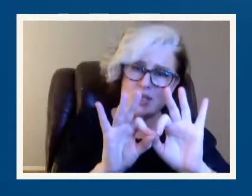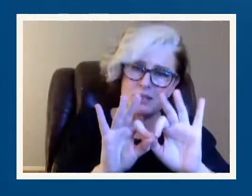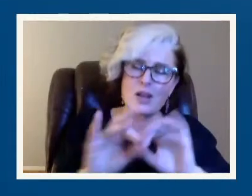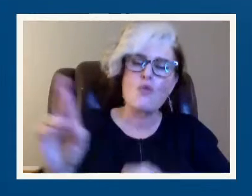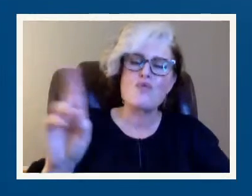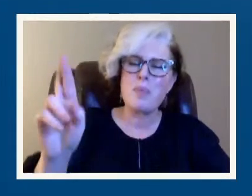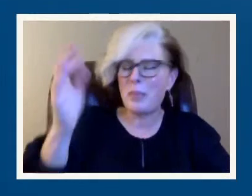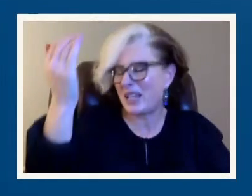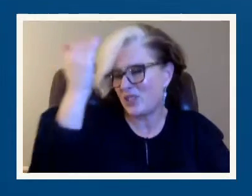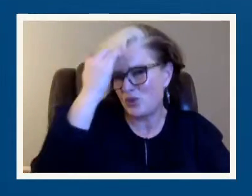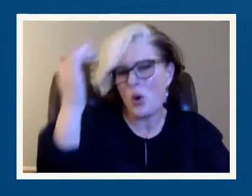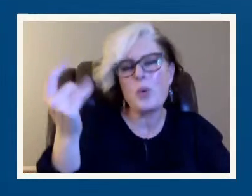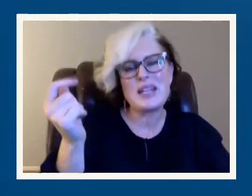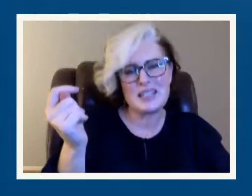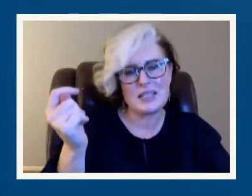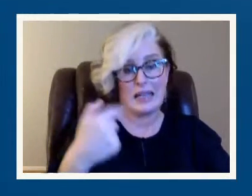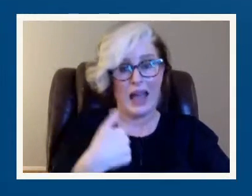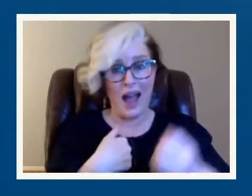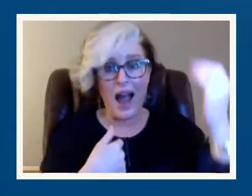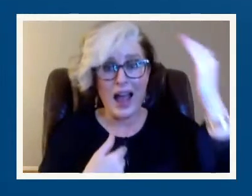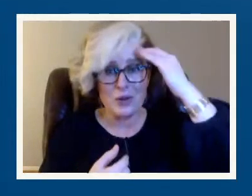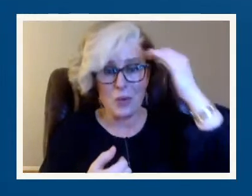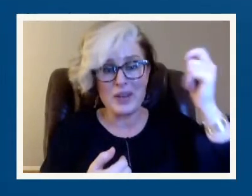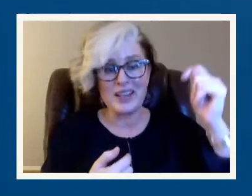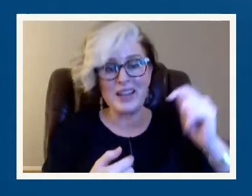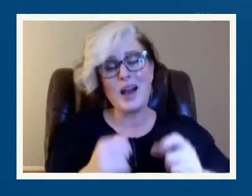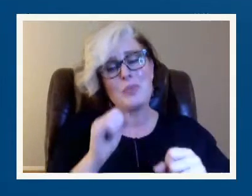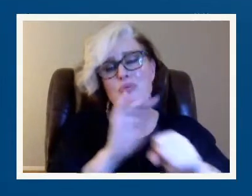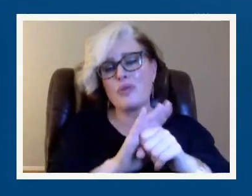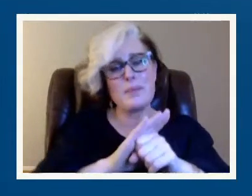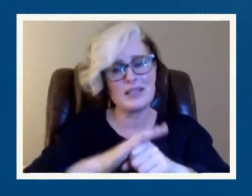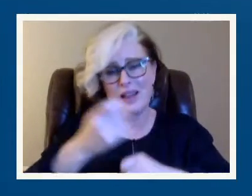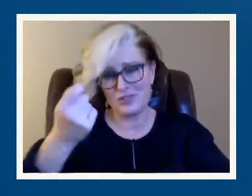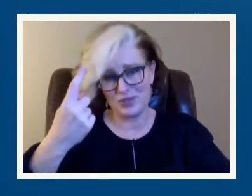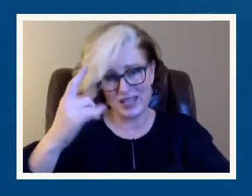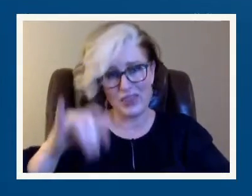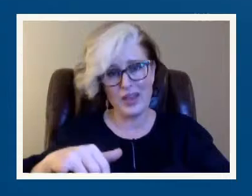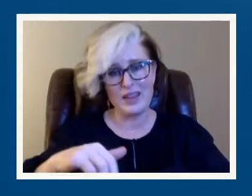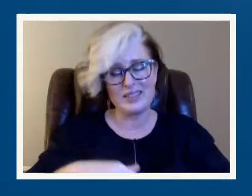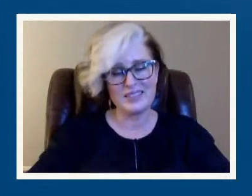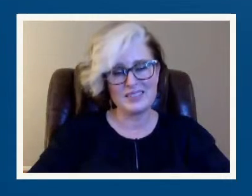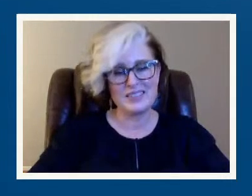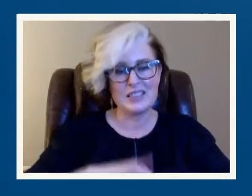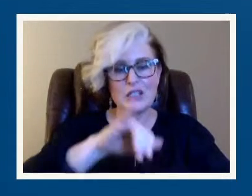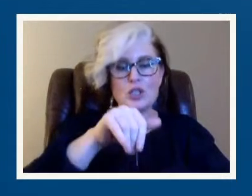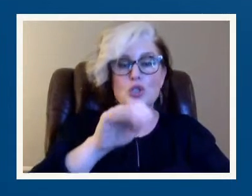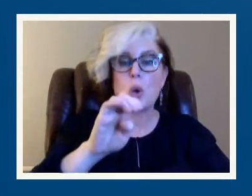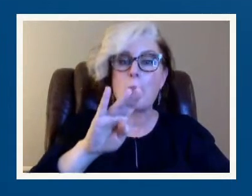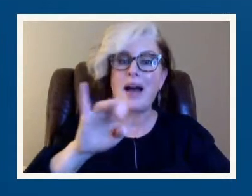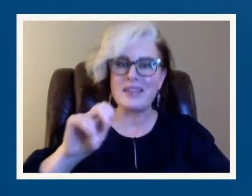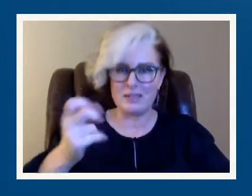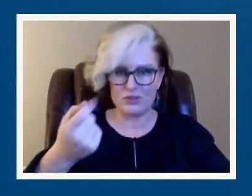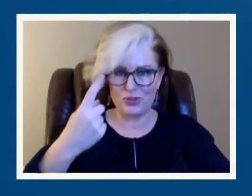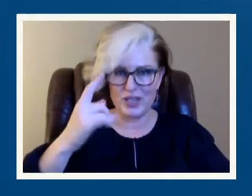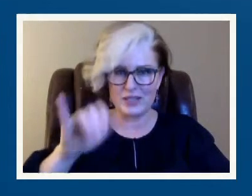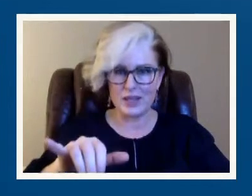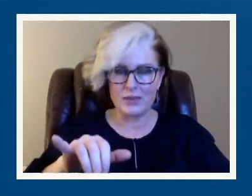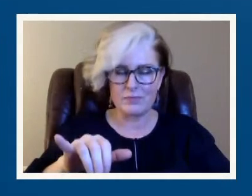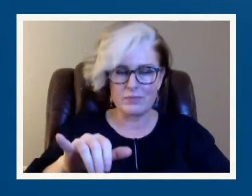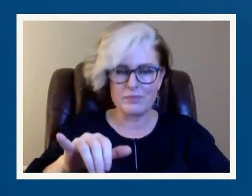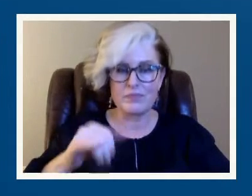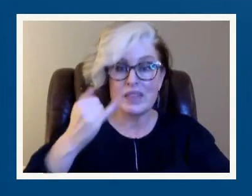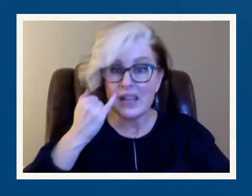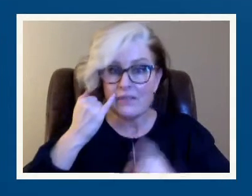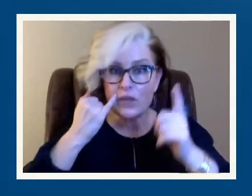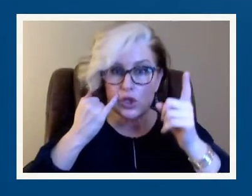understand this. I understand it, I promise you. And Joe Biden understands it. And if you